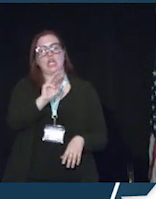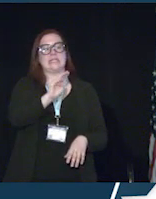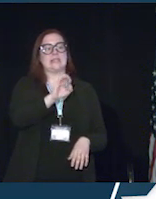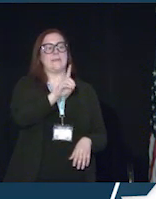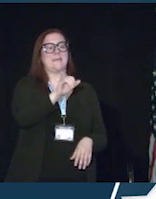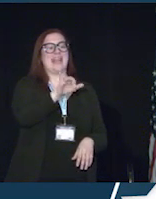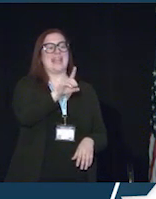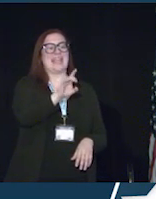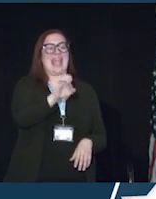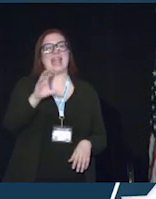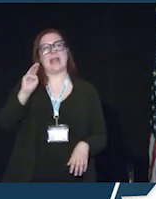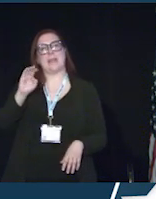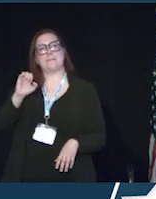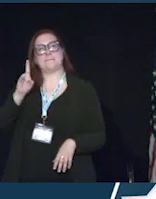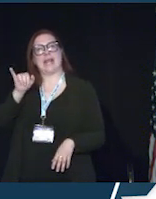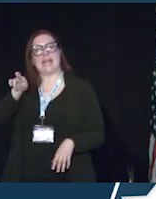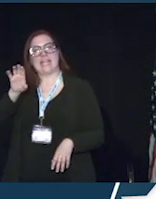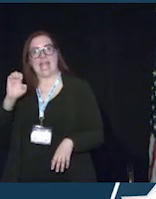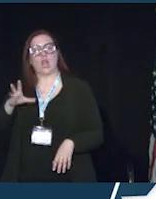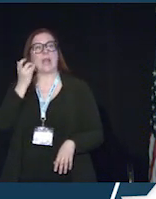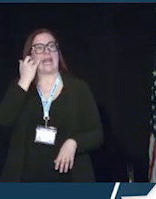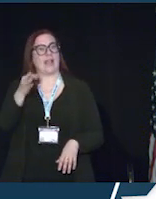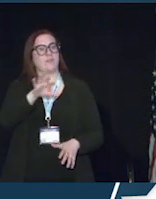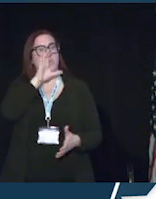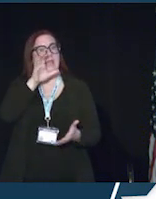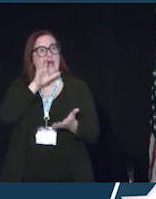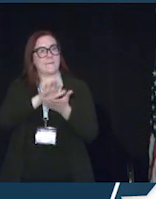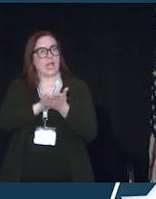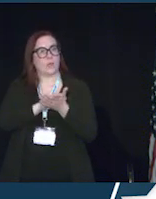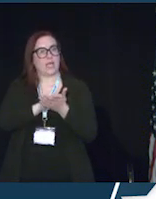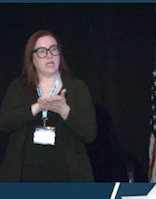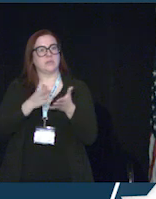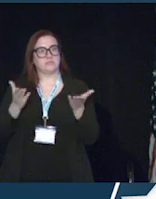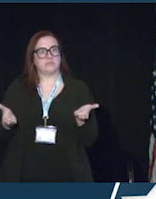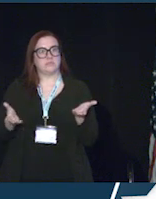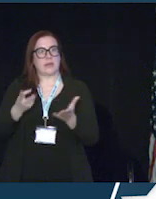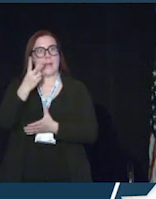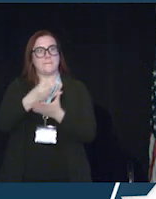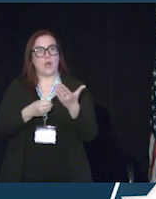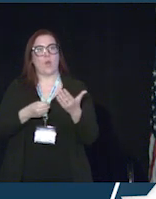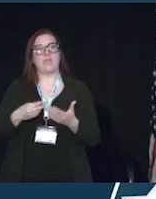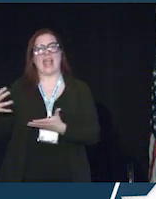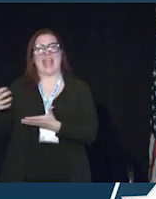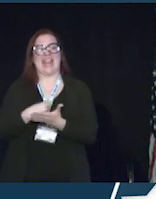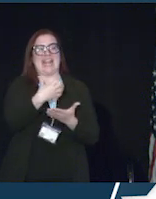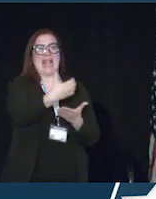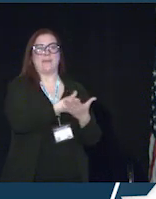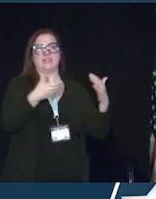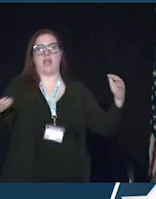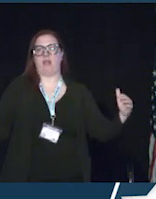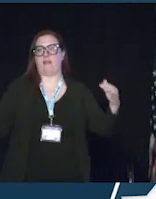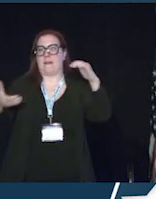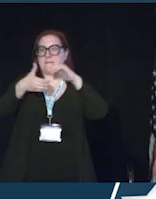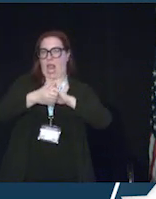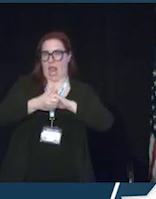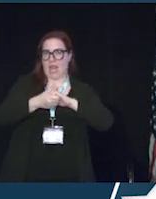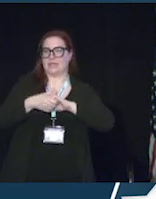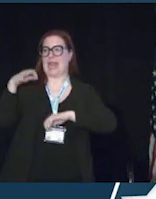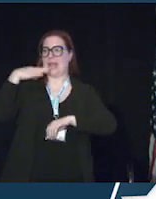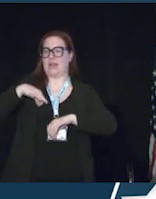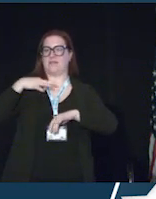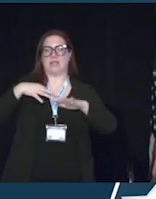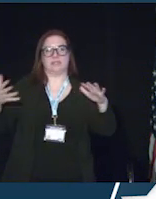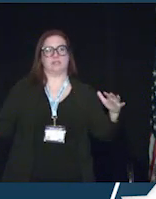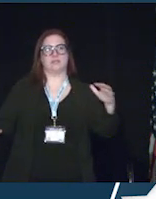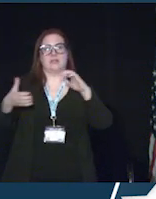And if you do get married, both incomes will combine and both of you will lose your benefits and you